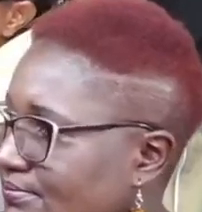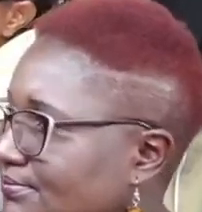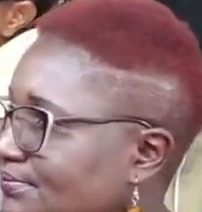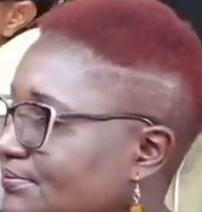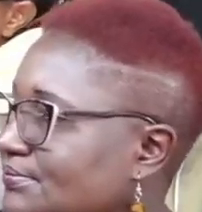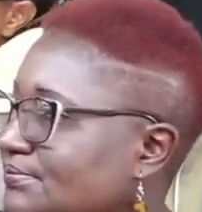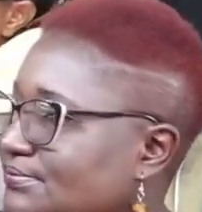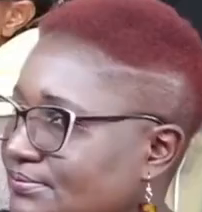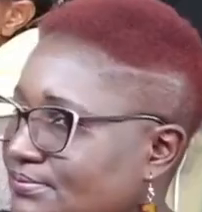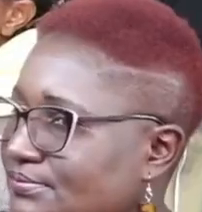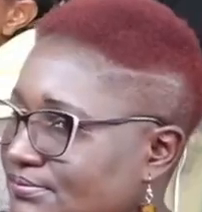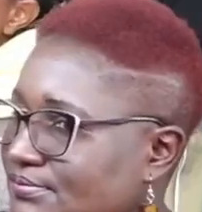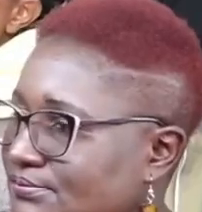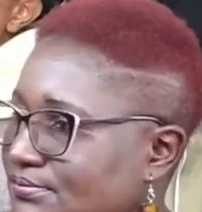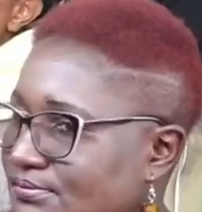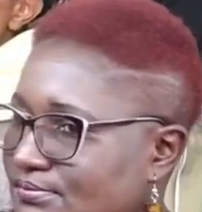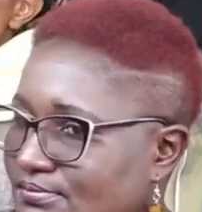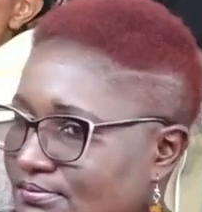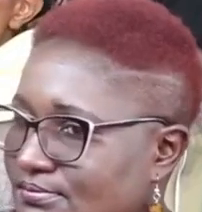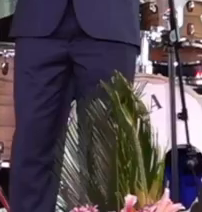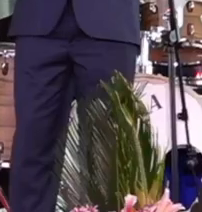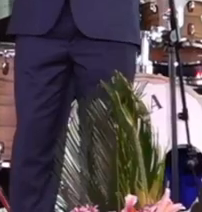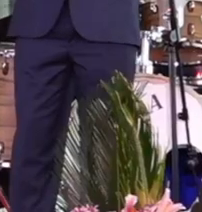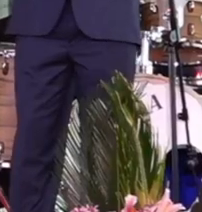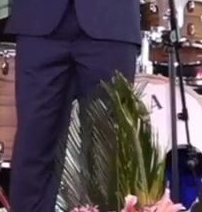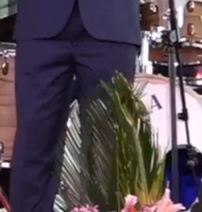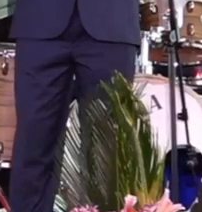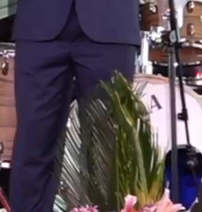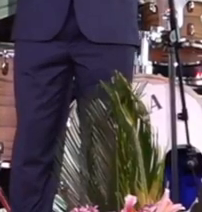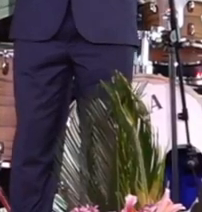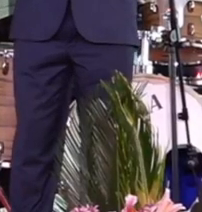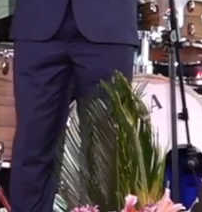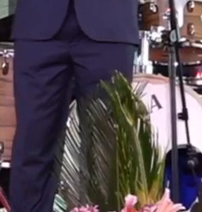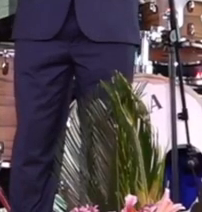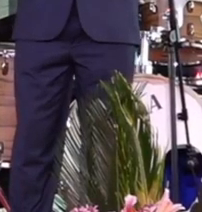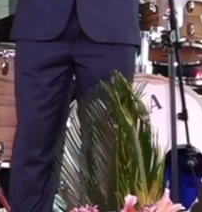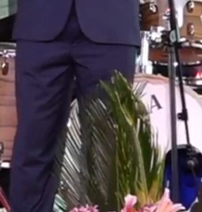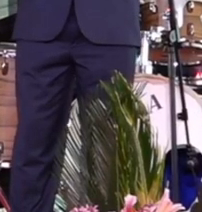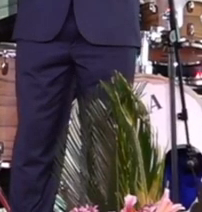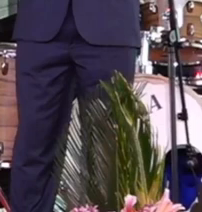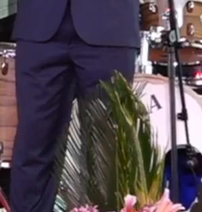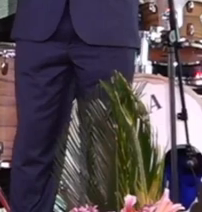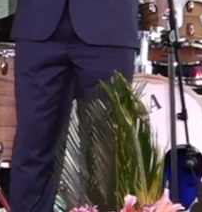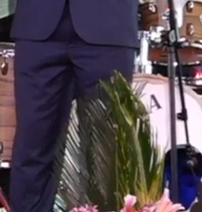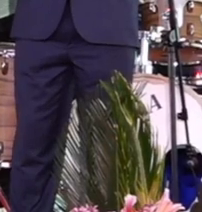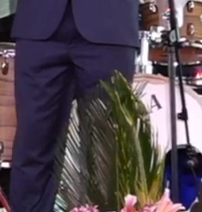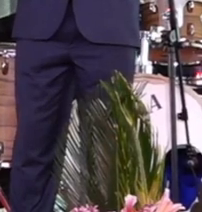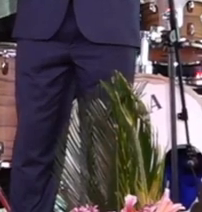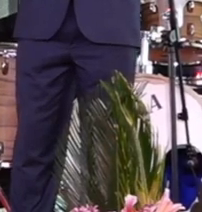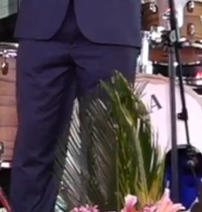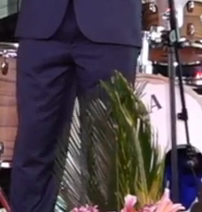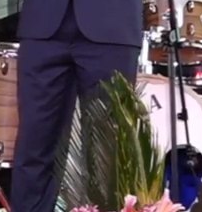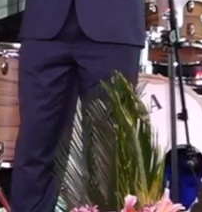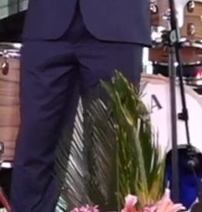know we need the fellowship of the Holy Spirit this morning? Somebody say amen. Paul is writing